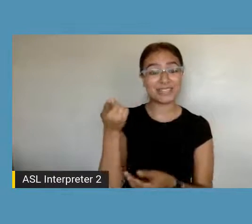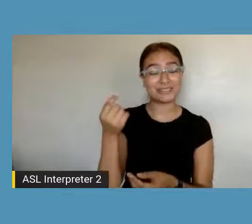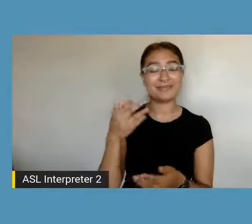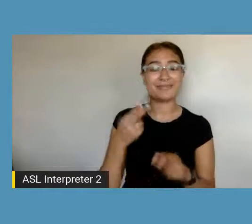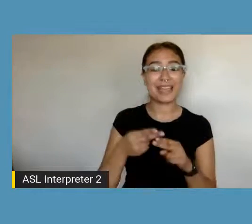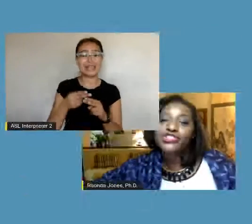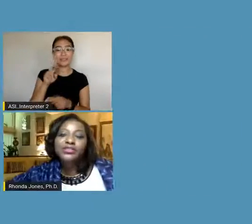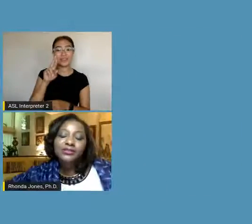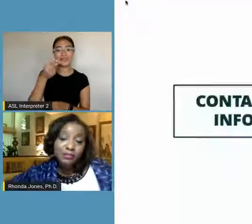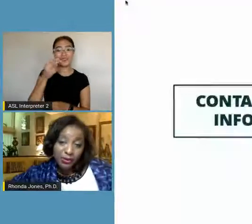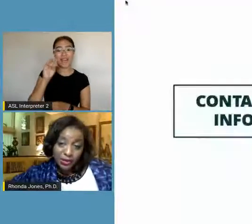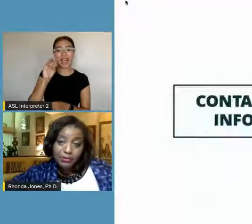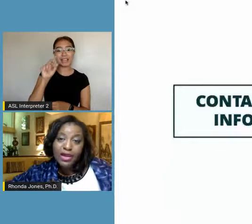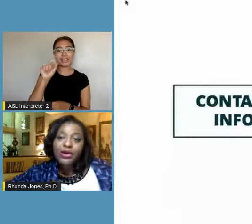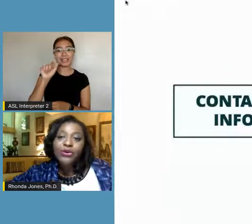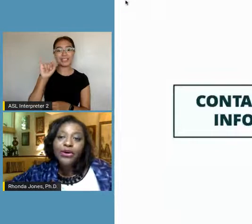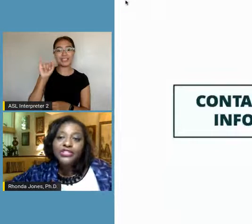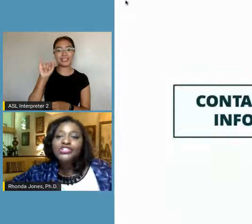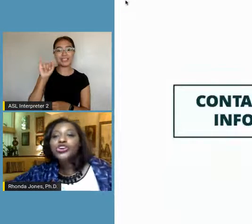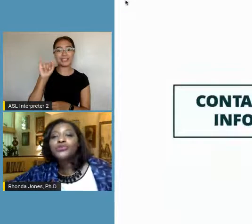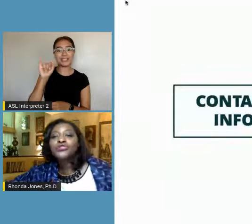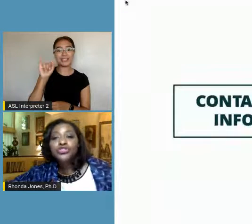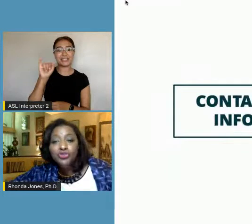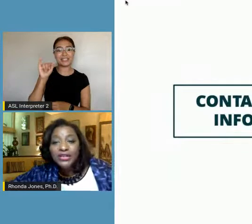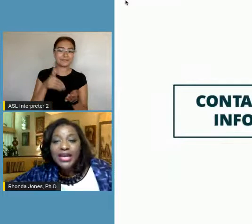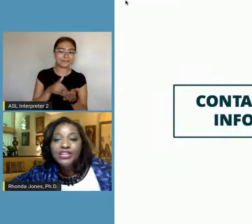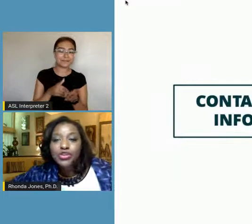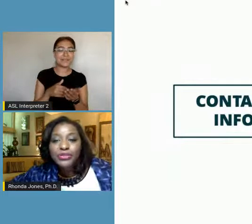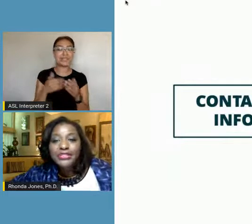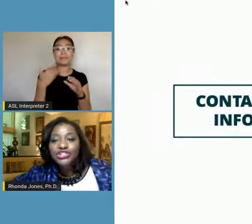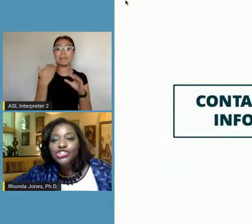my contact information is my email,